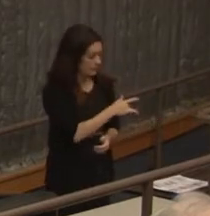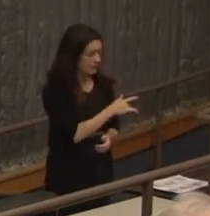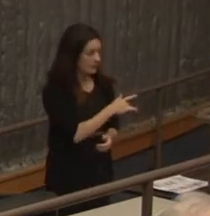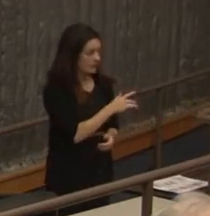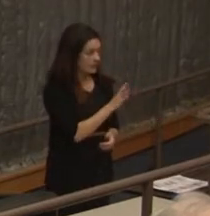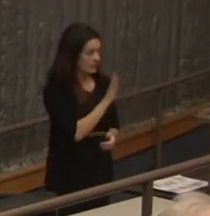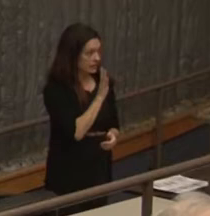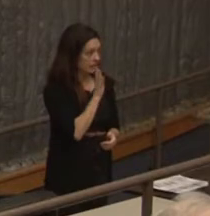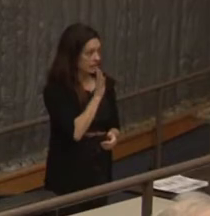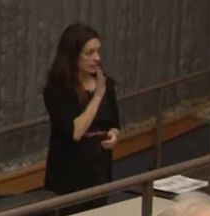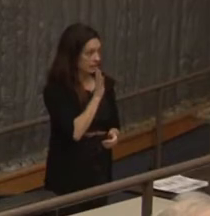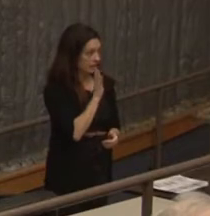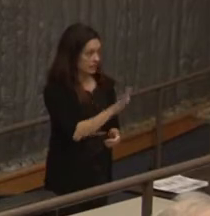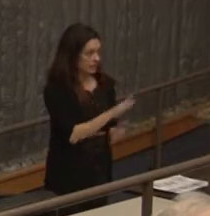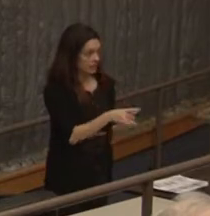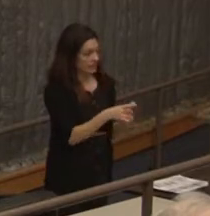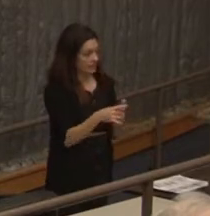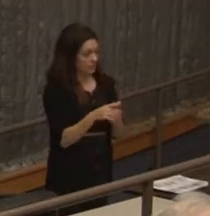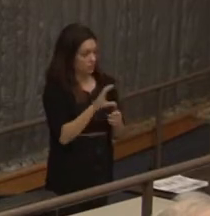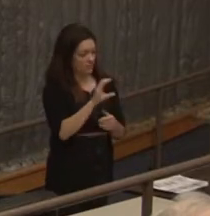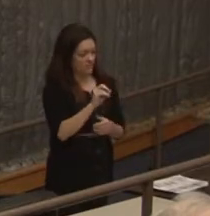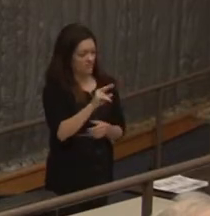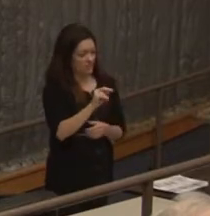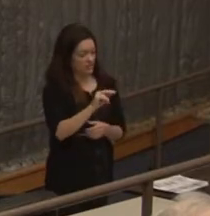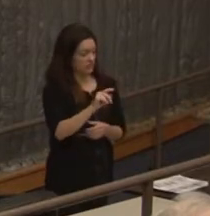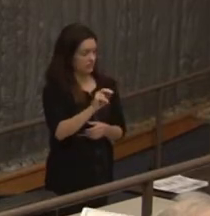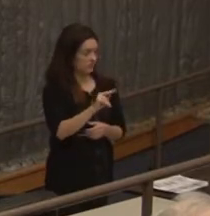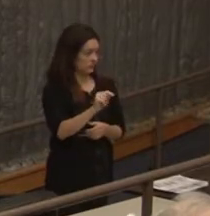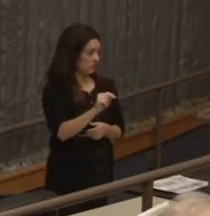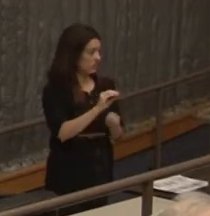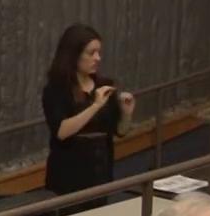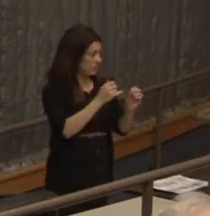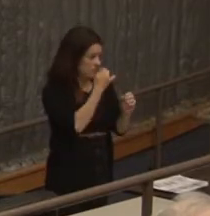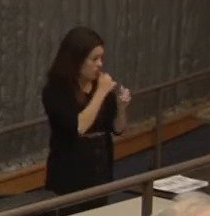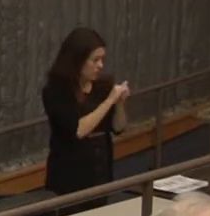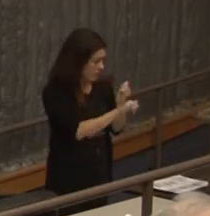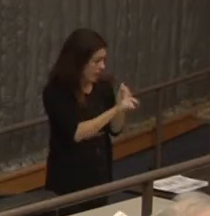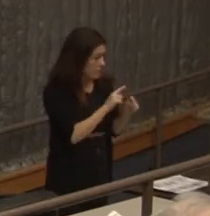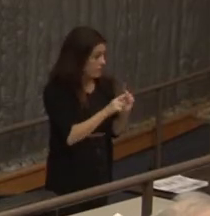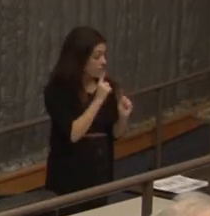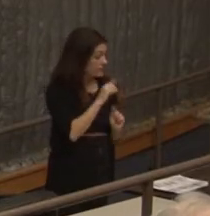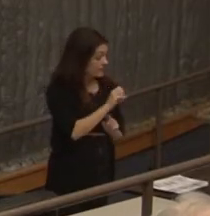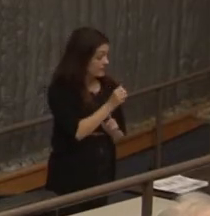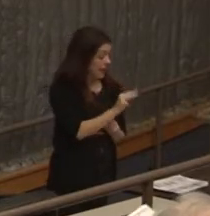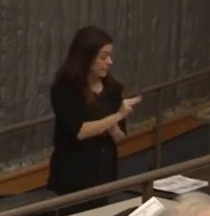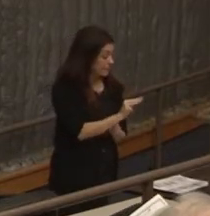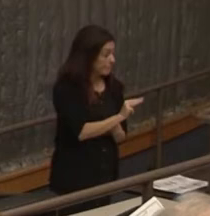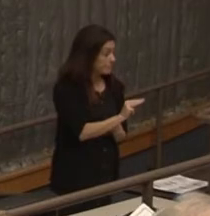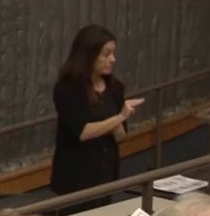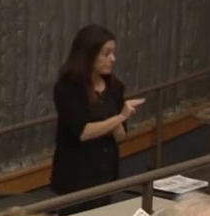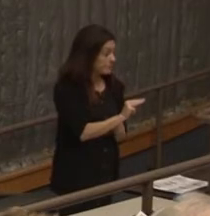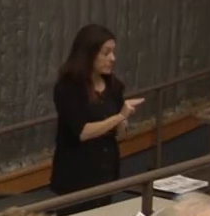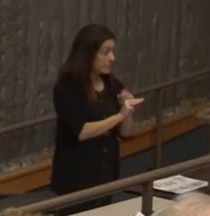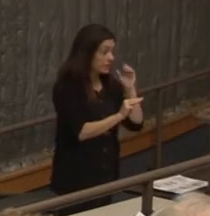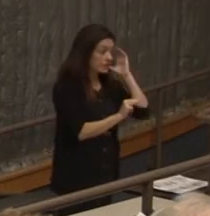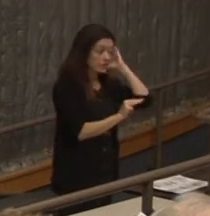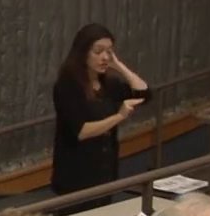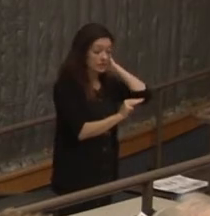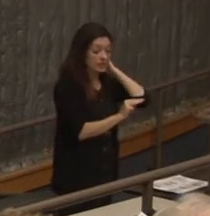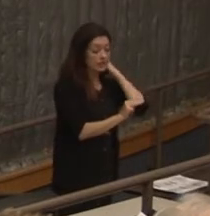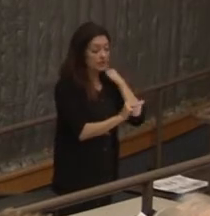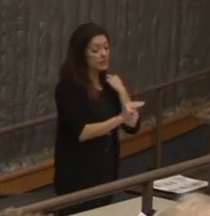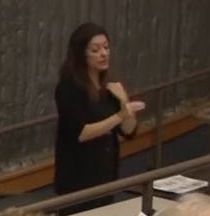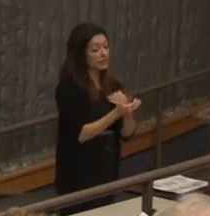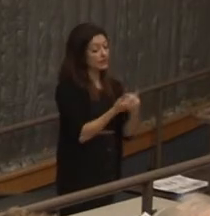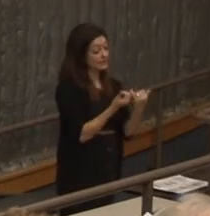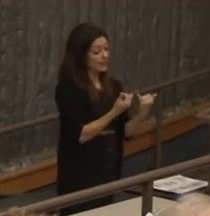leading eventually to the covenant. And there's nothing wrong with that. But for Sam, because of the Holocaust, there are